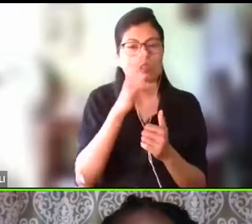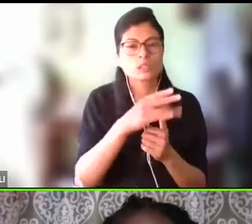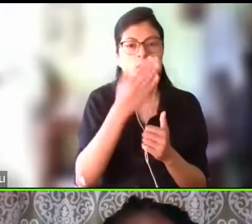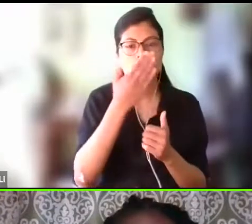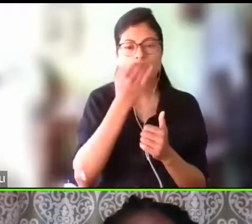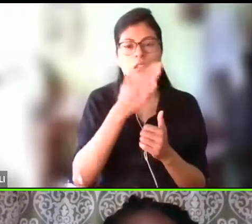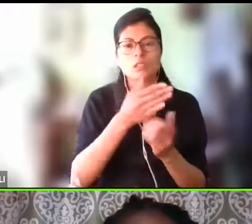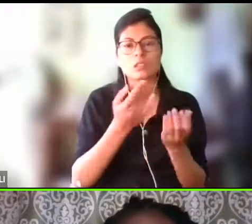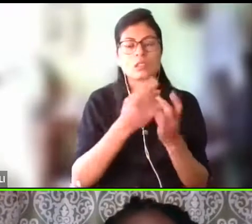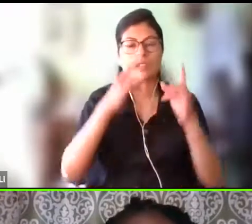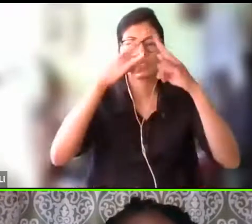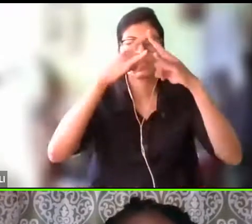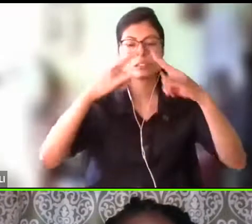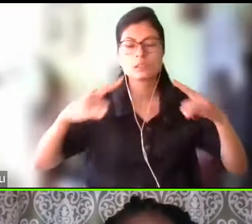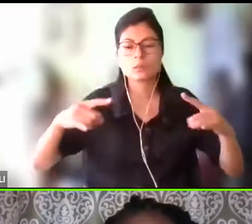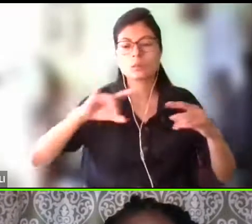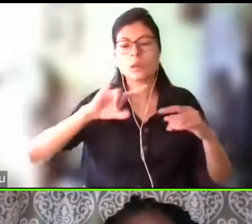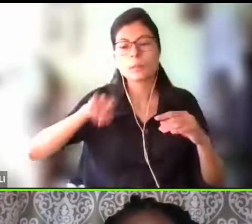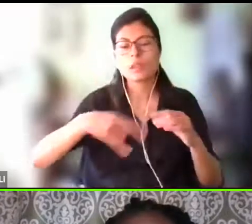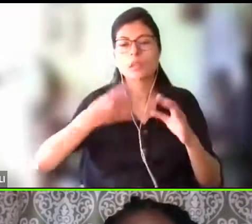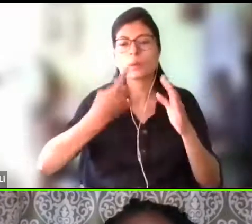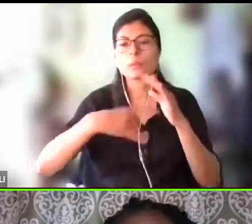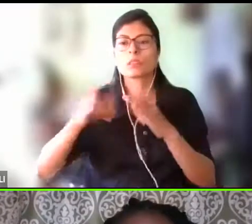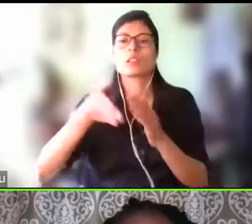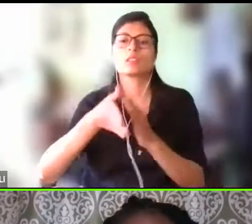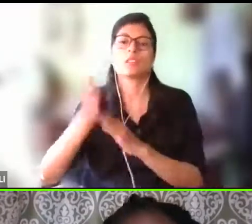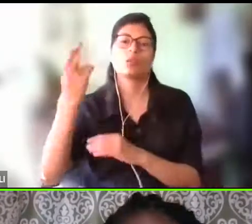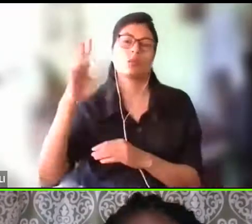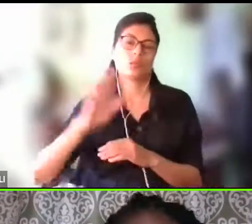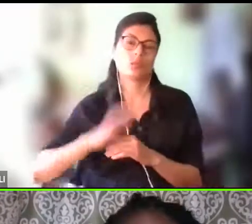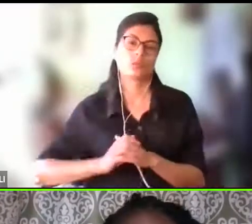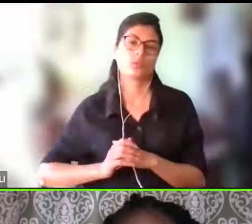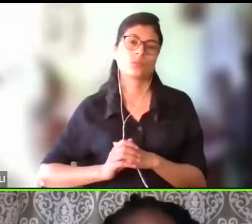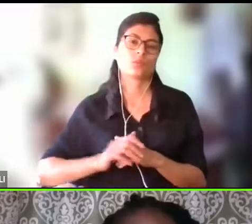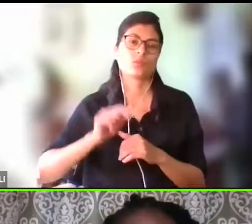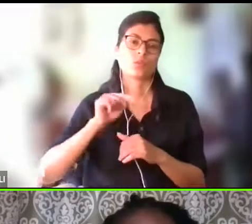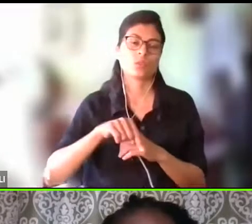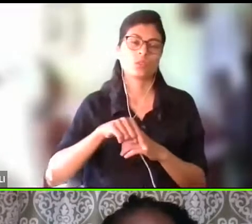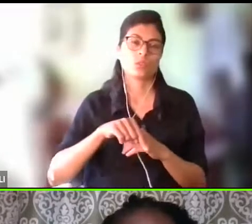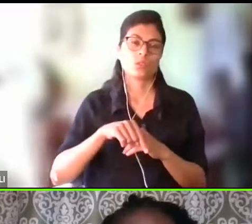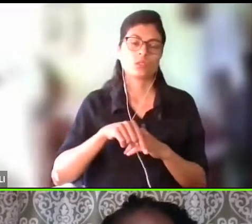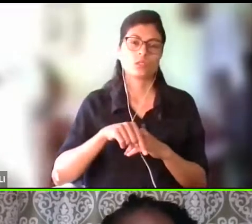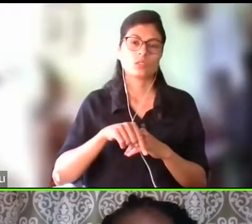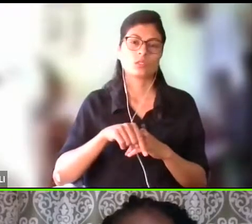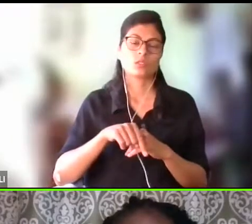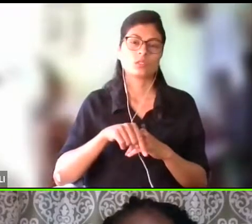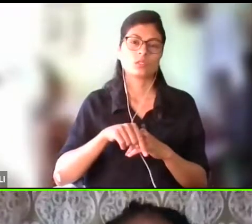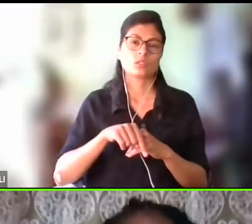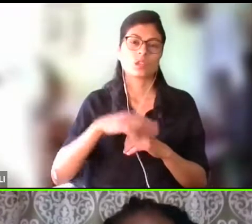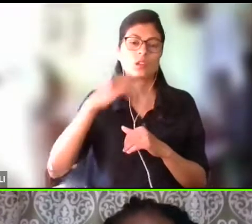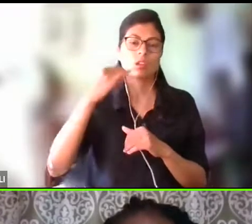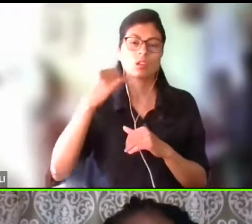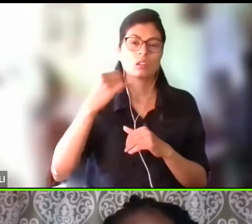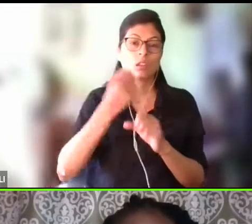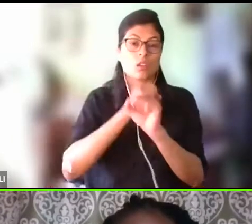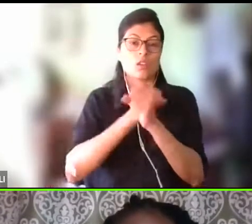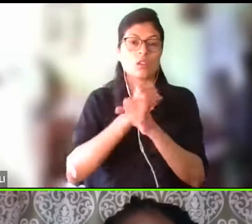the persons who are living in the red zone, in the green zone, sorry, were affected by